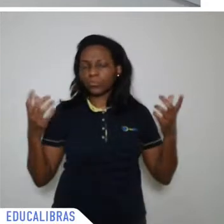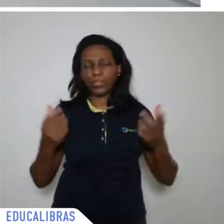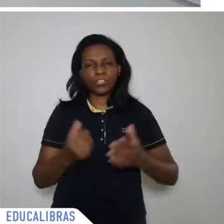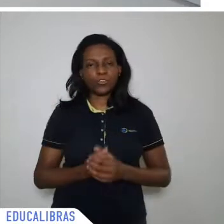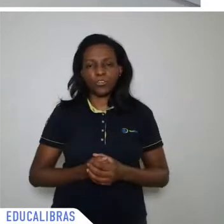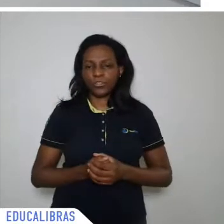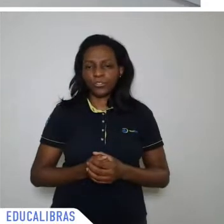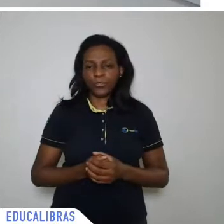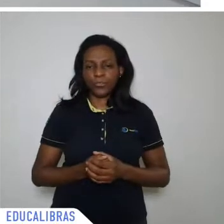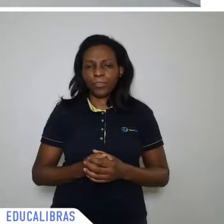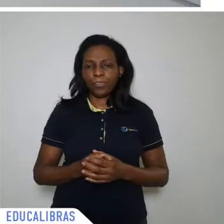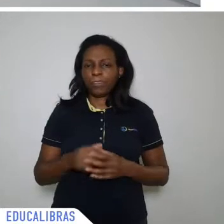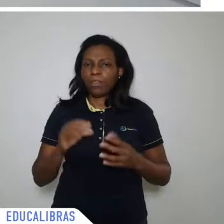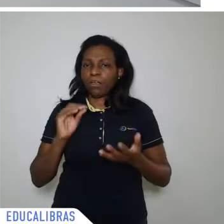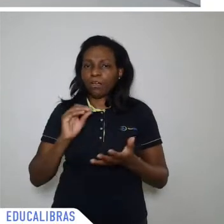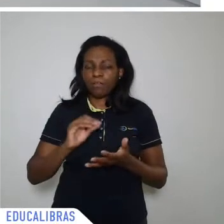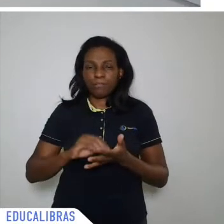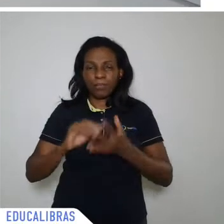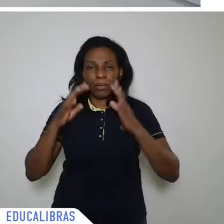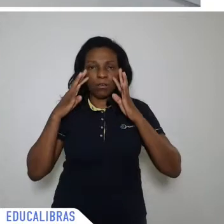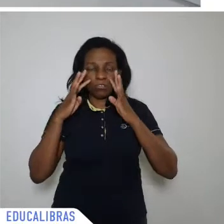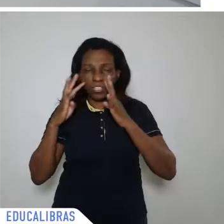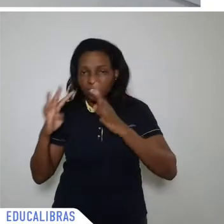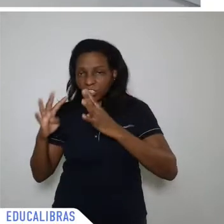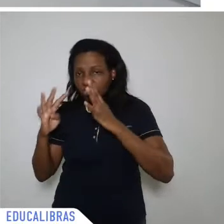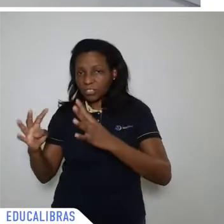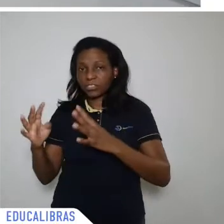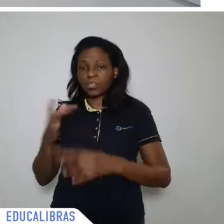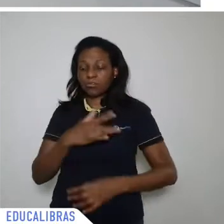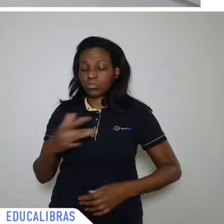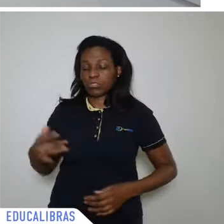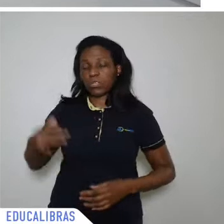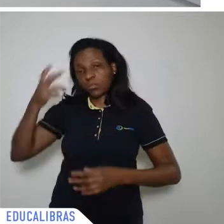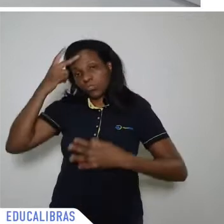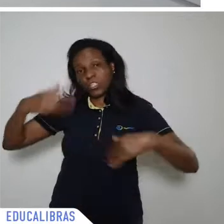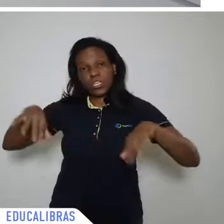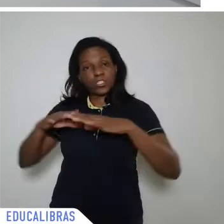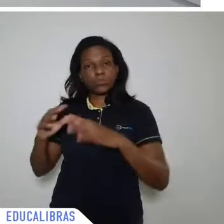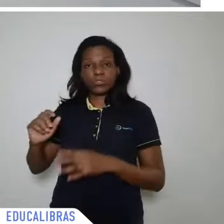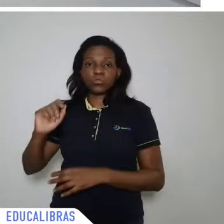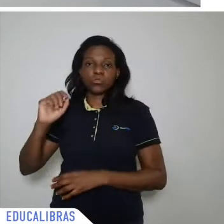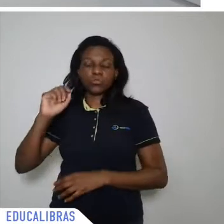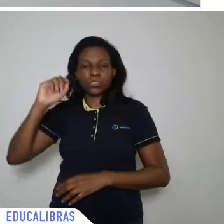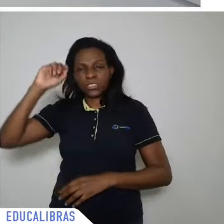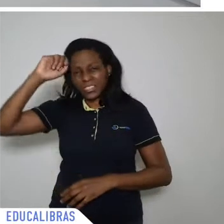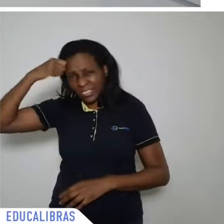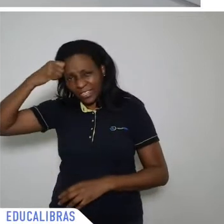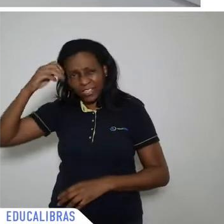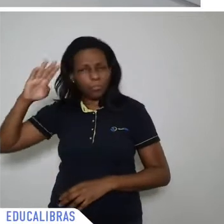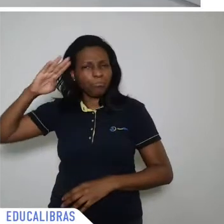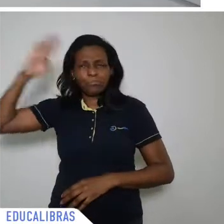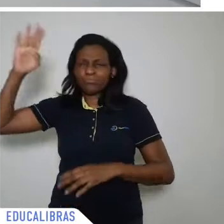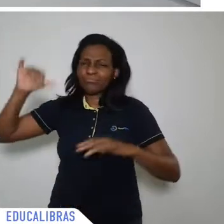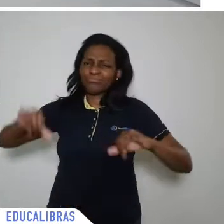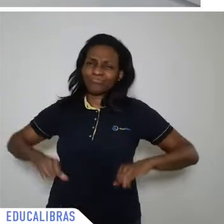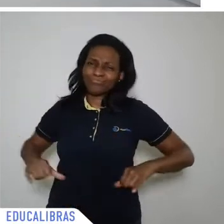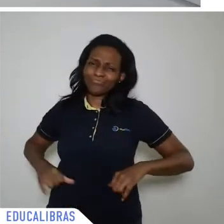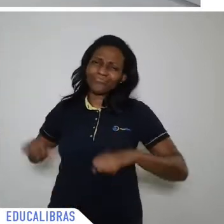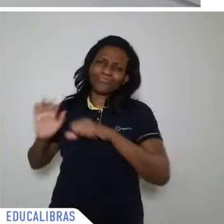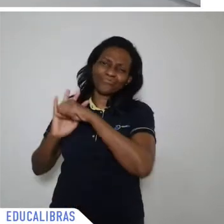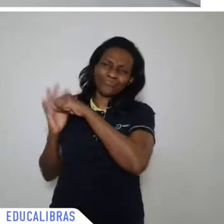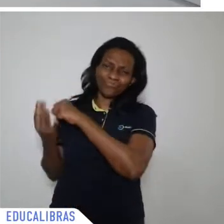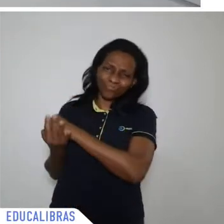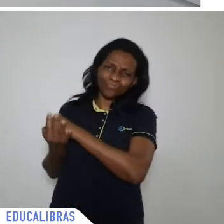of evitable and preventable causes. We need to bring